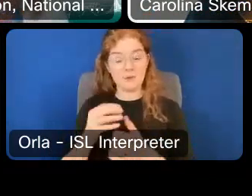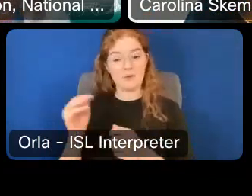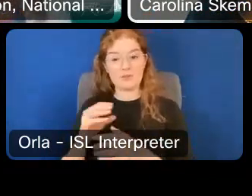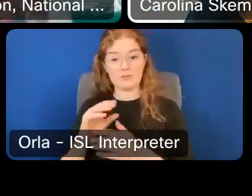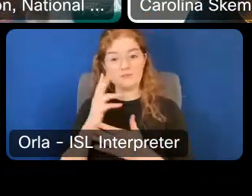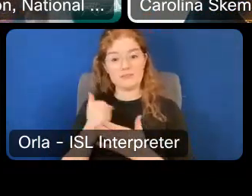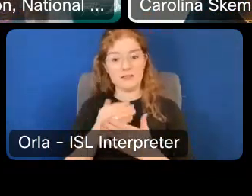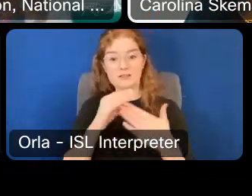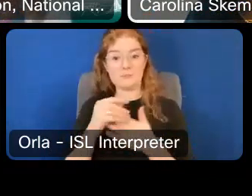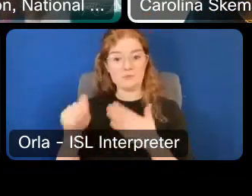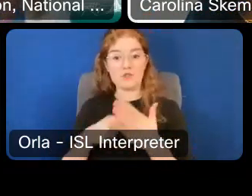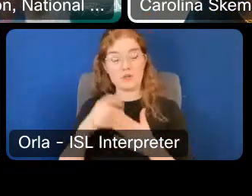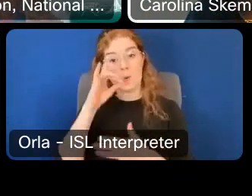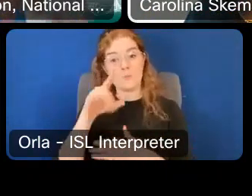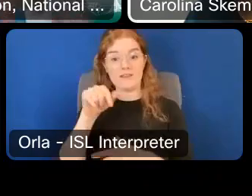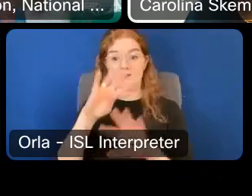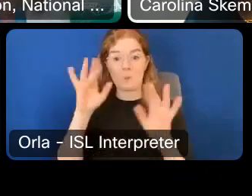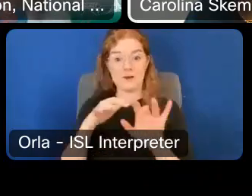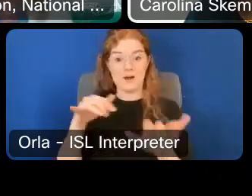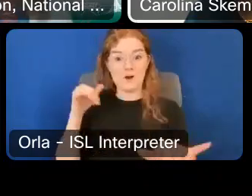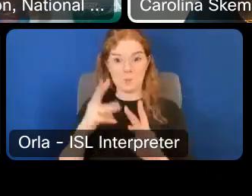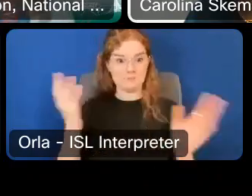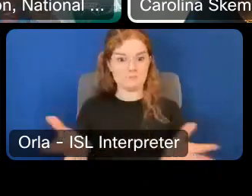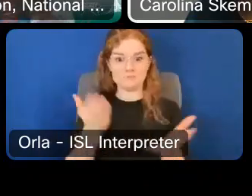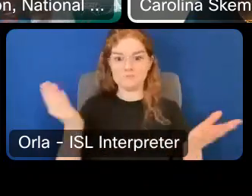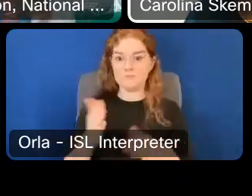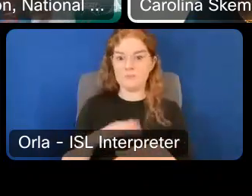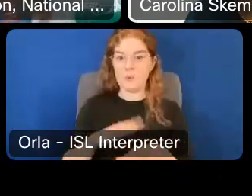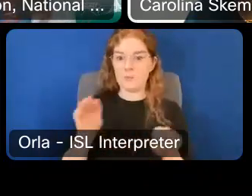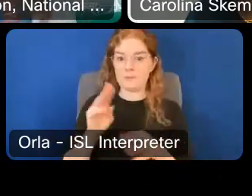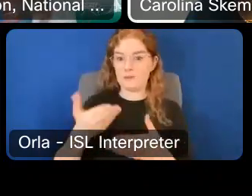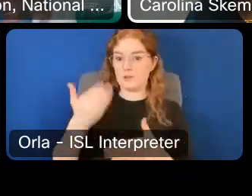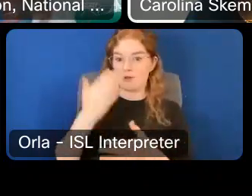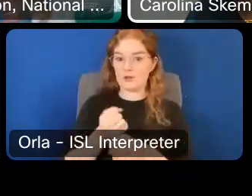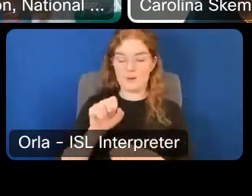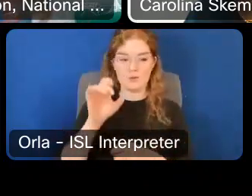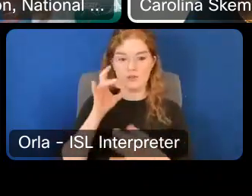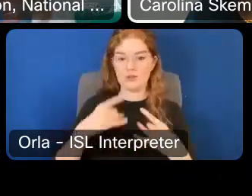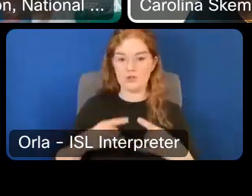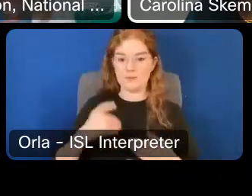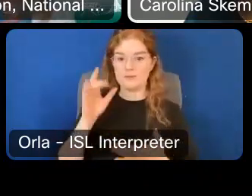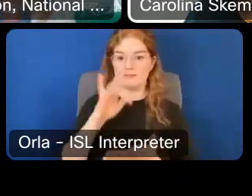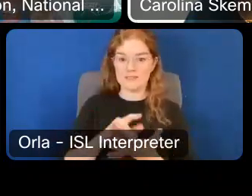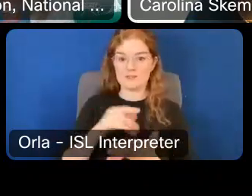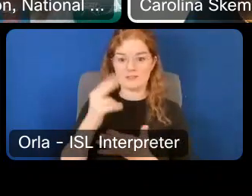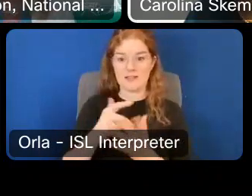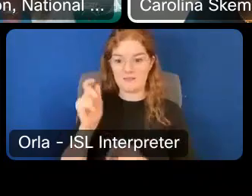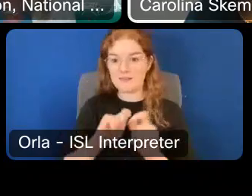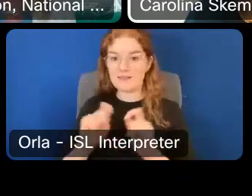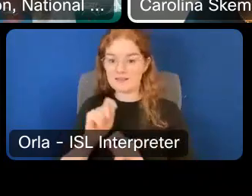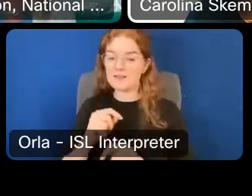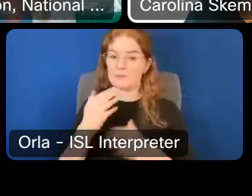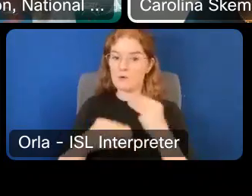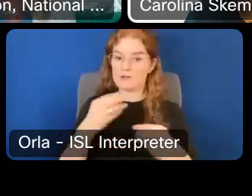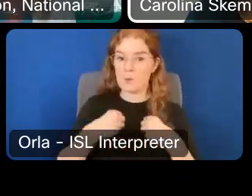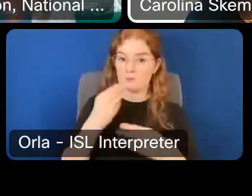and hopefully this webinar will be the impetus for more people to learn more about that human-centered design thinking and look at progressing their